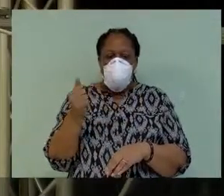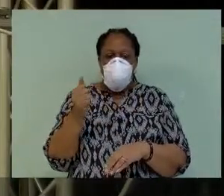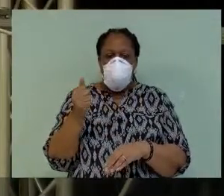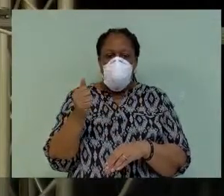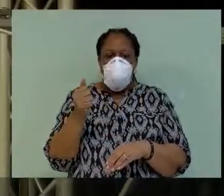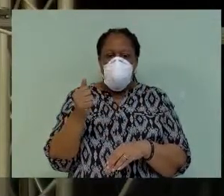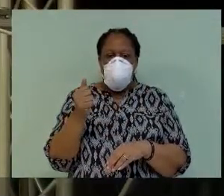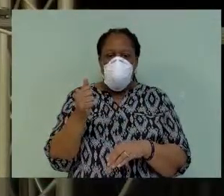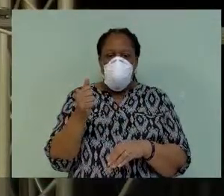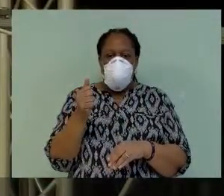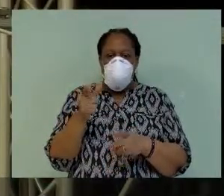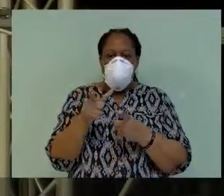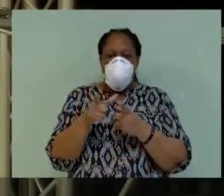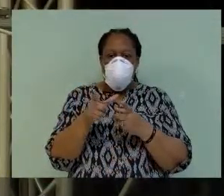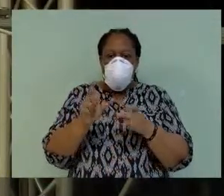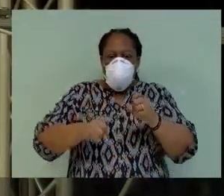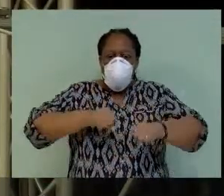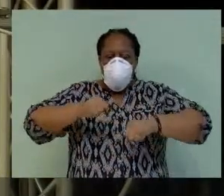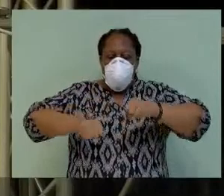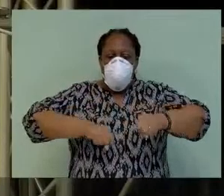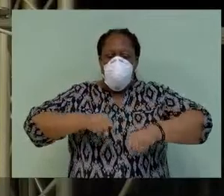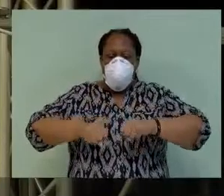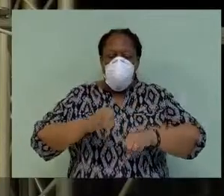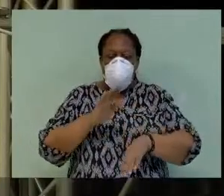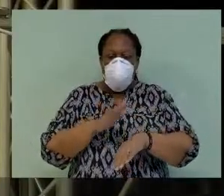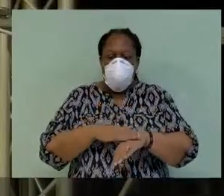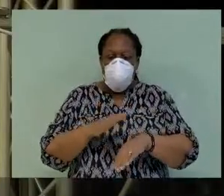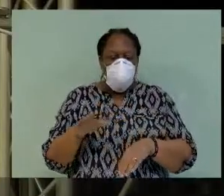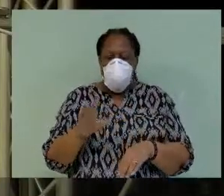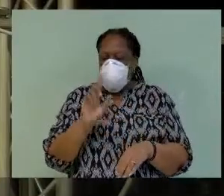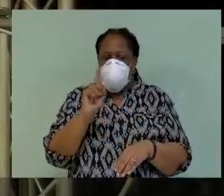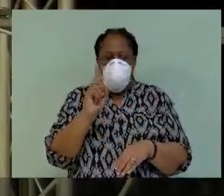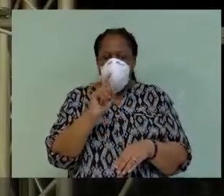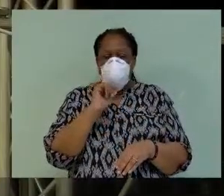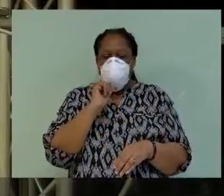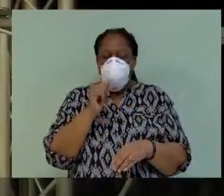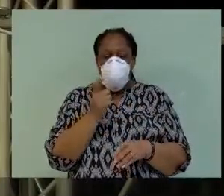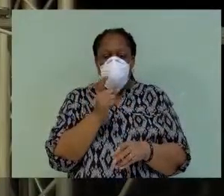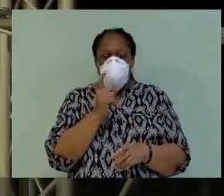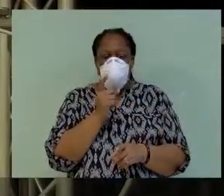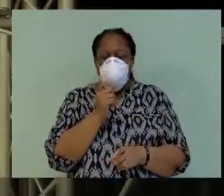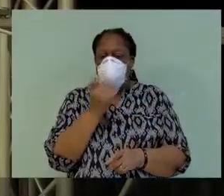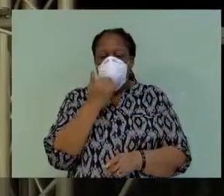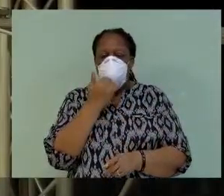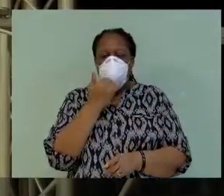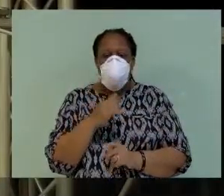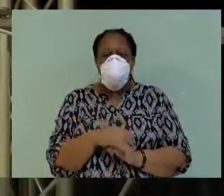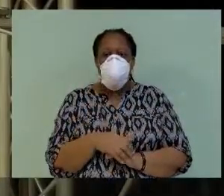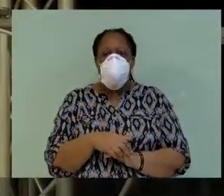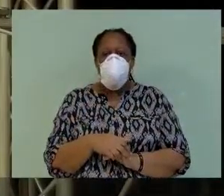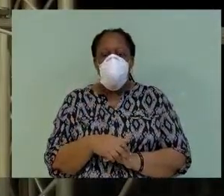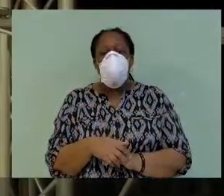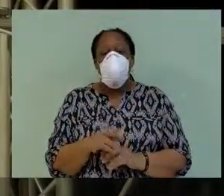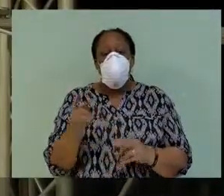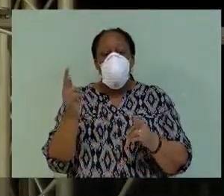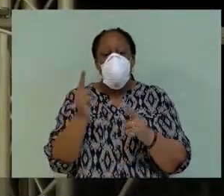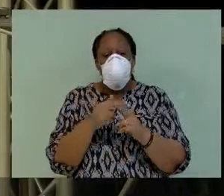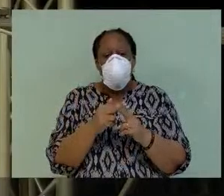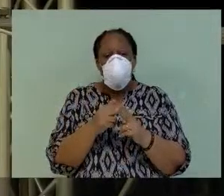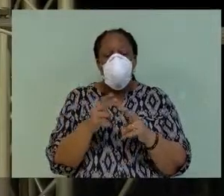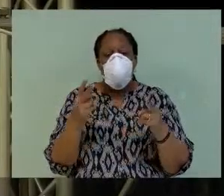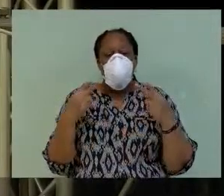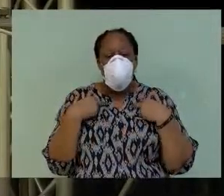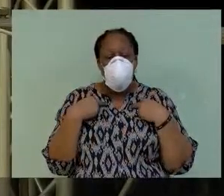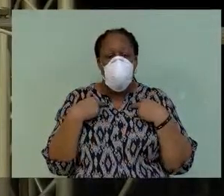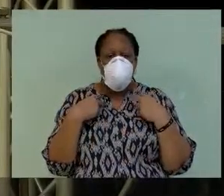releases, that we embarked on the creation of a national sports policy. We are in the final stages